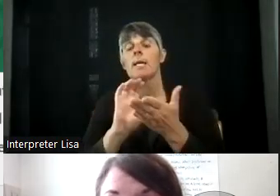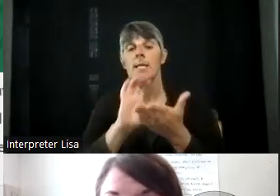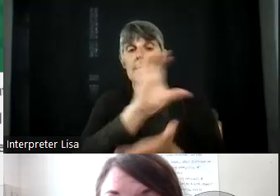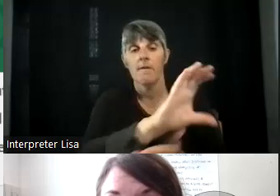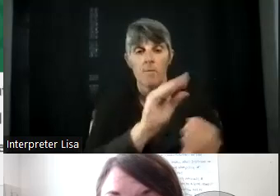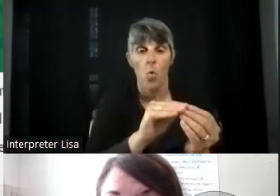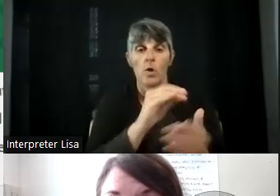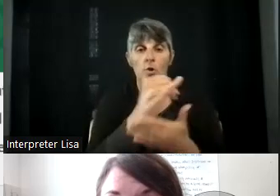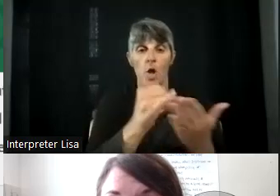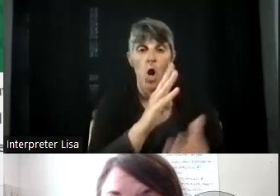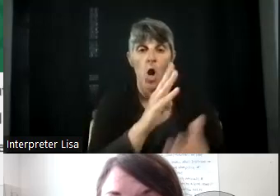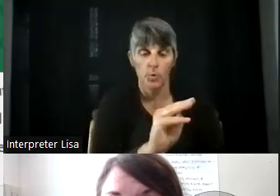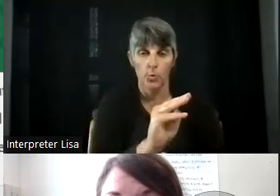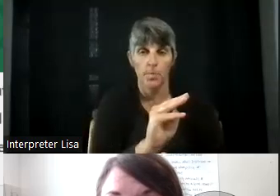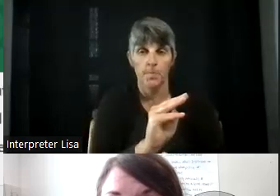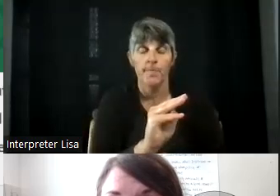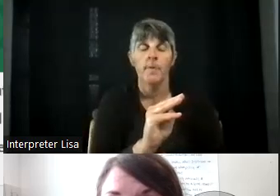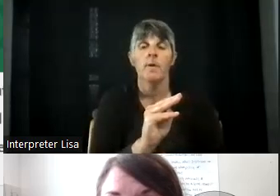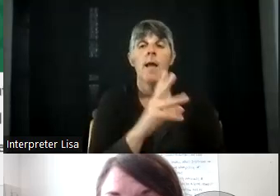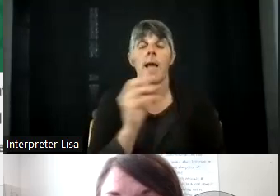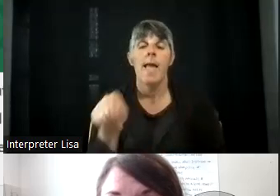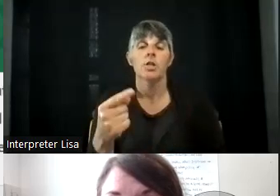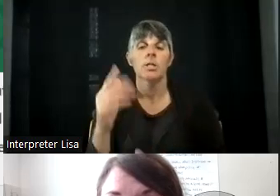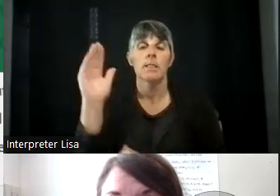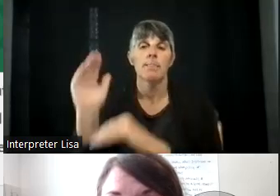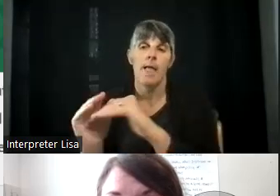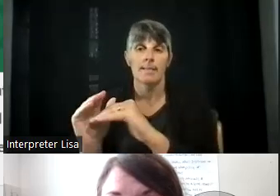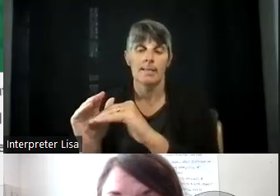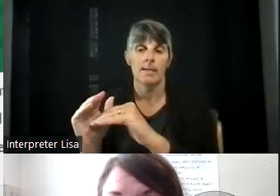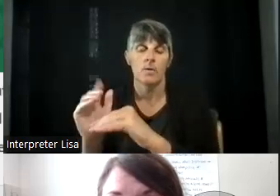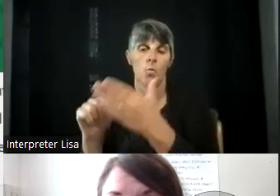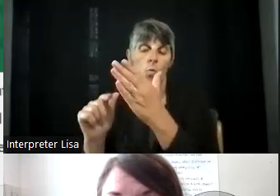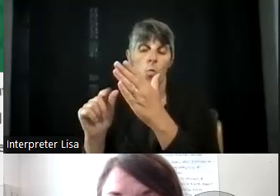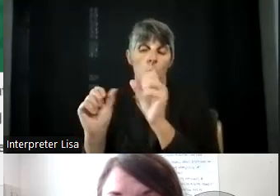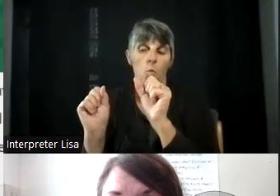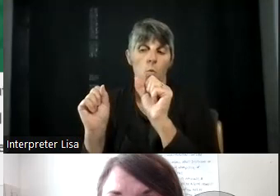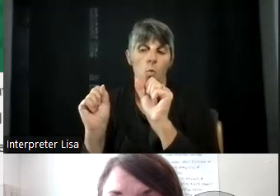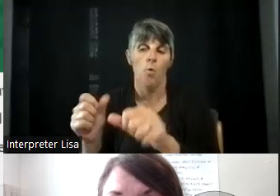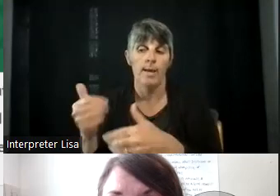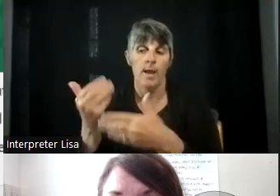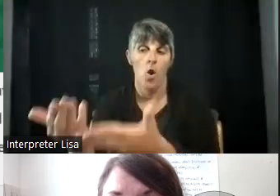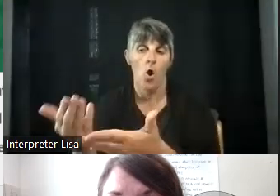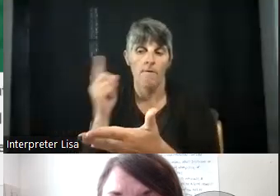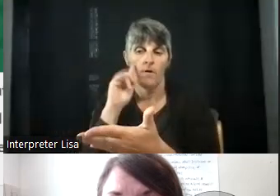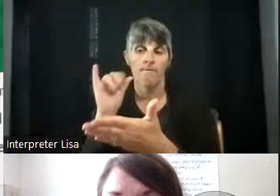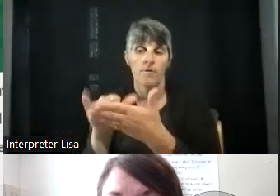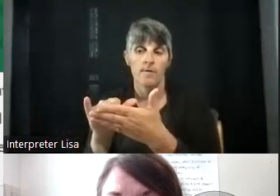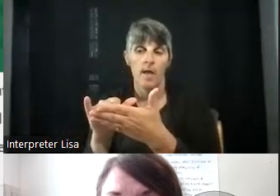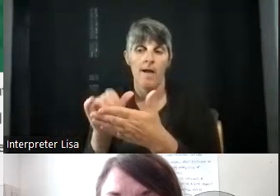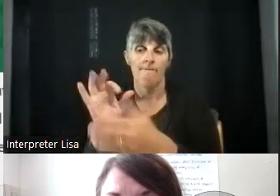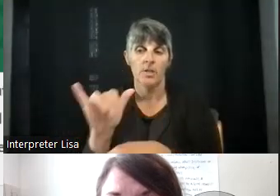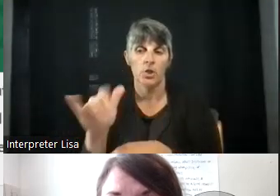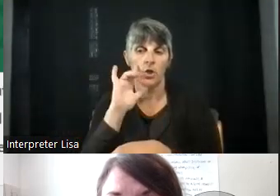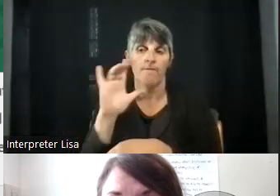Arts Bloom side of things, and just lessening what we can offer for that fiscal year